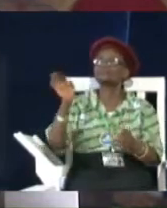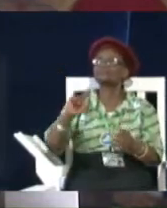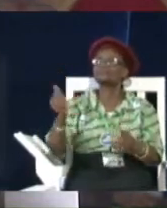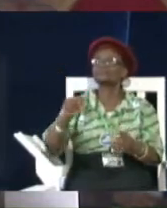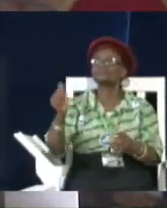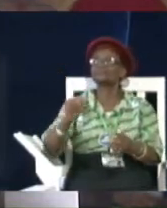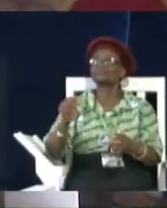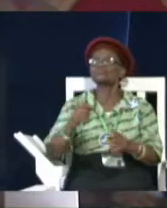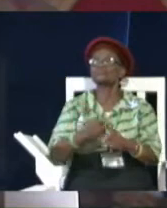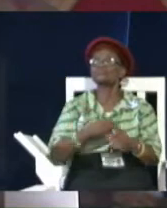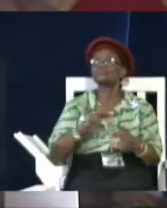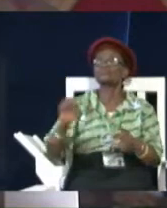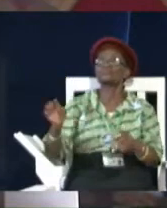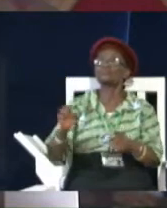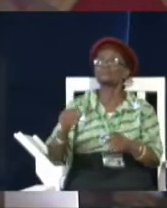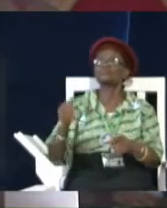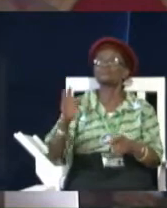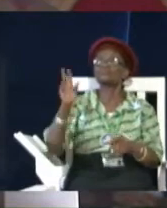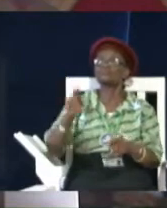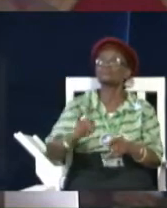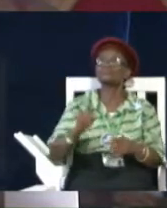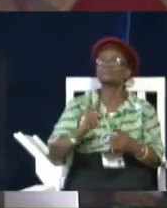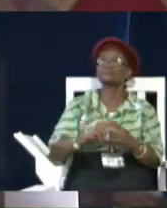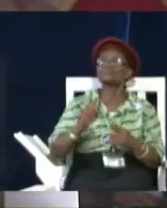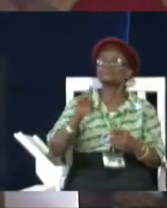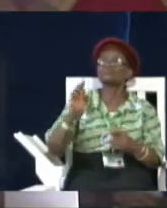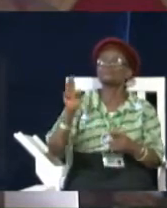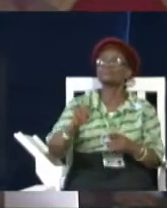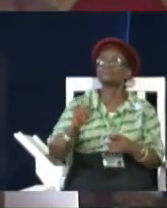Luke chapter 10 from verse 30 to 37,